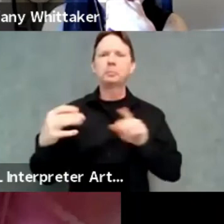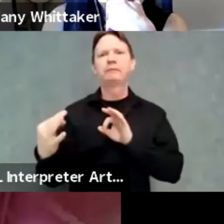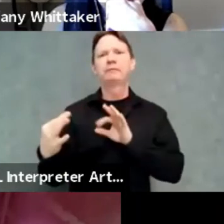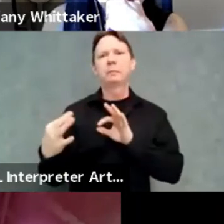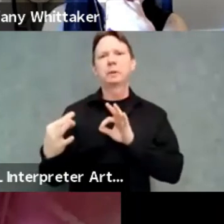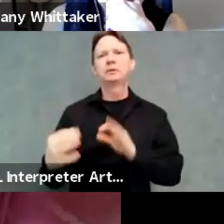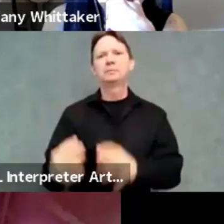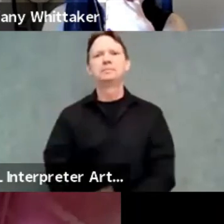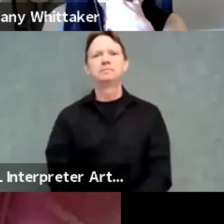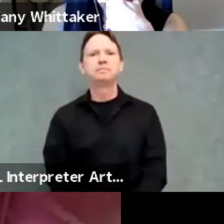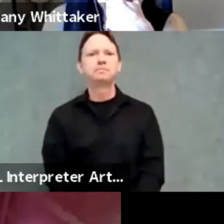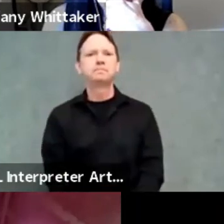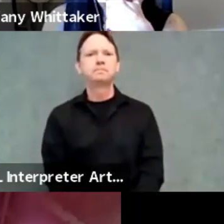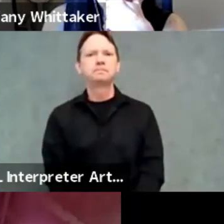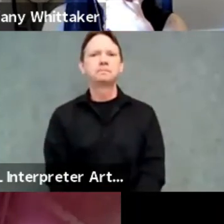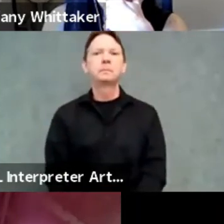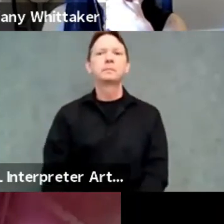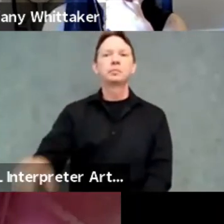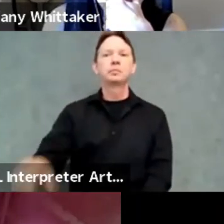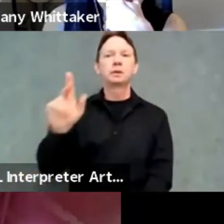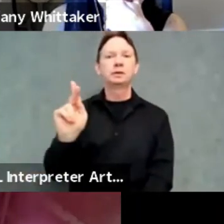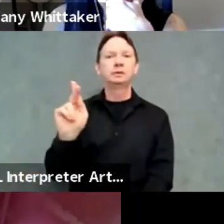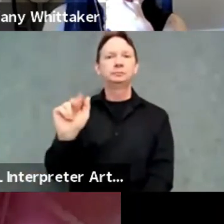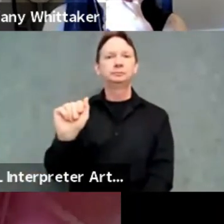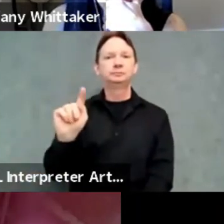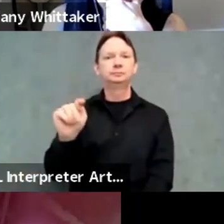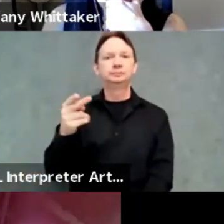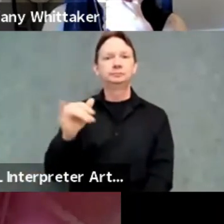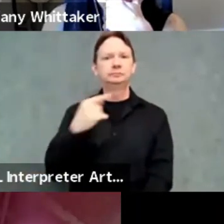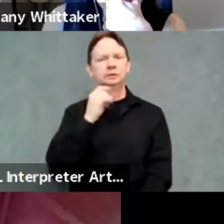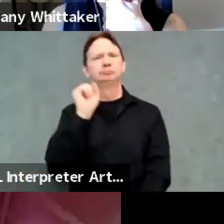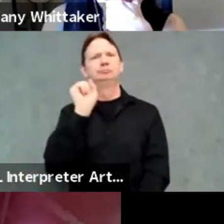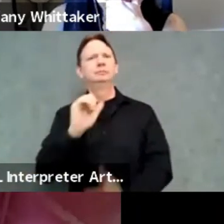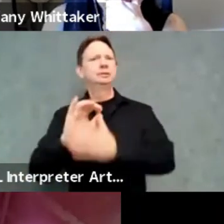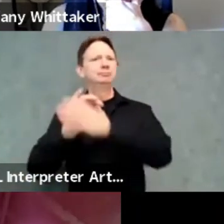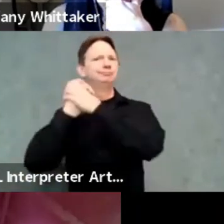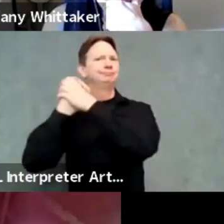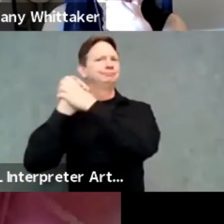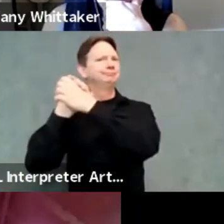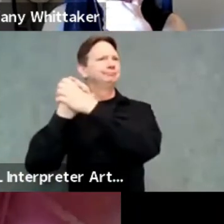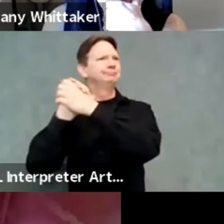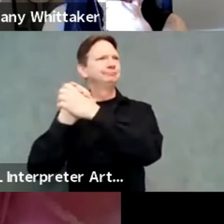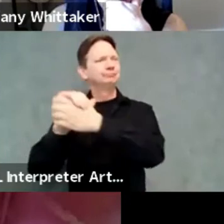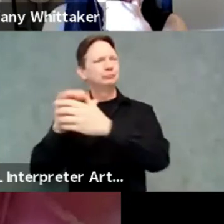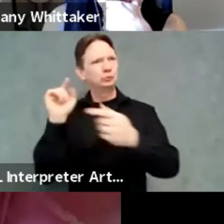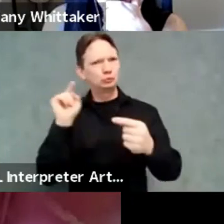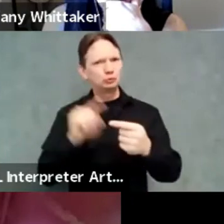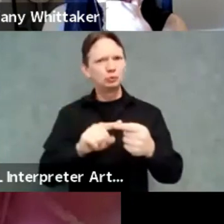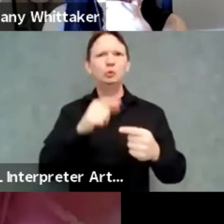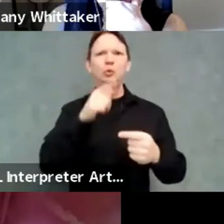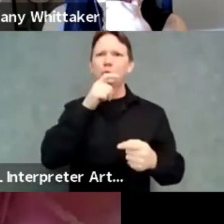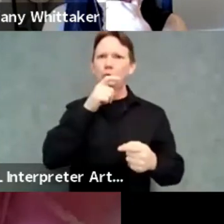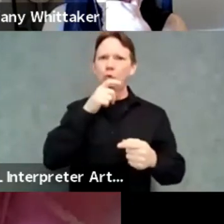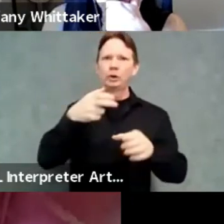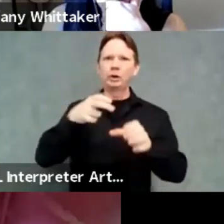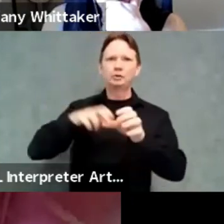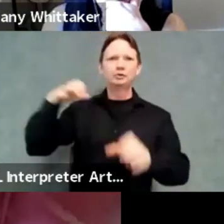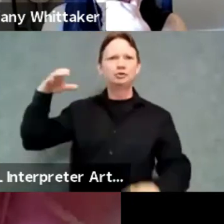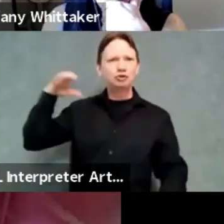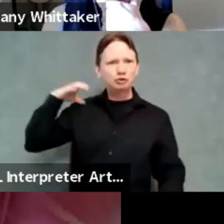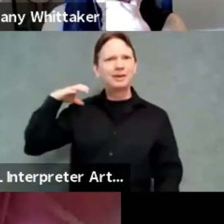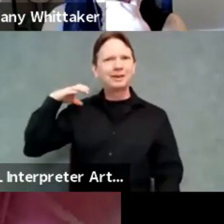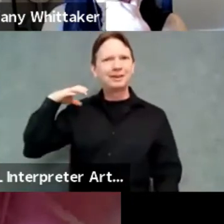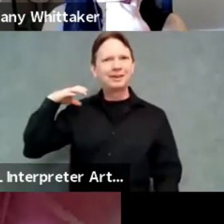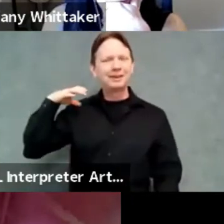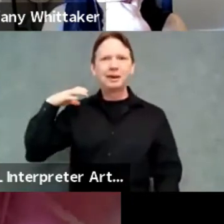kudos to the chairs and their teams who devised alternative means such as Zoom,